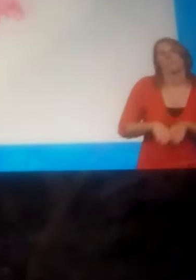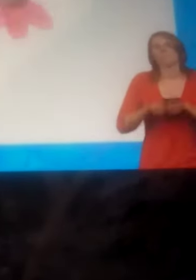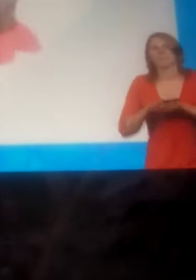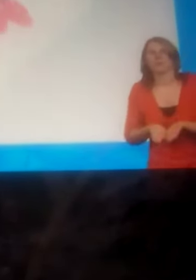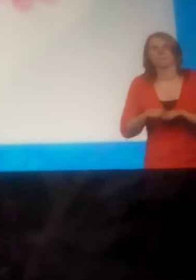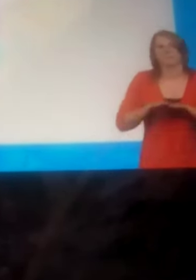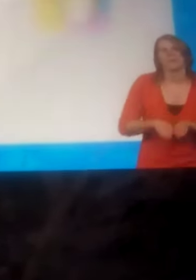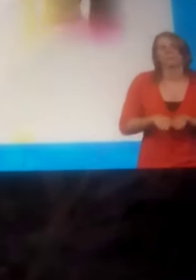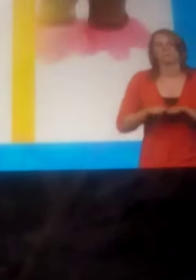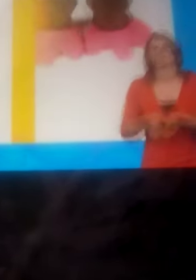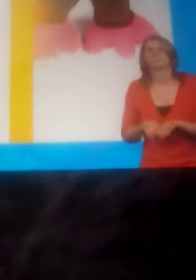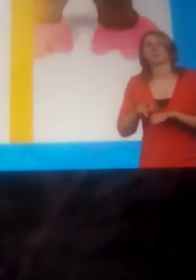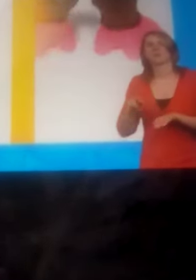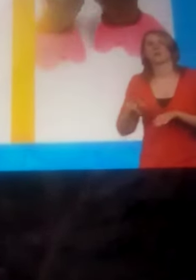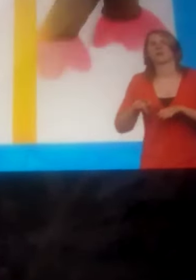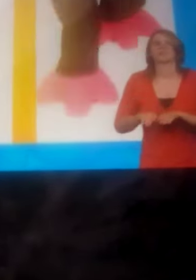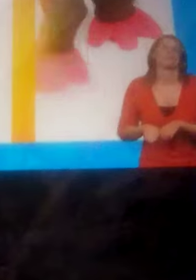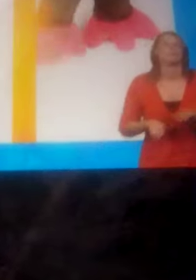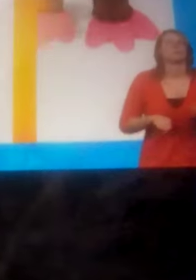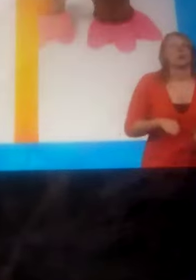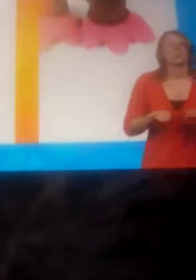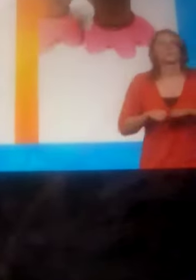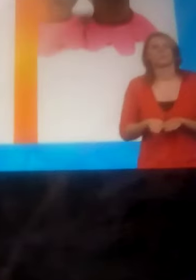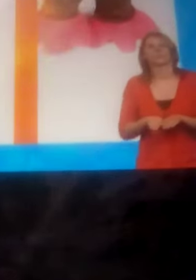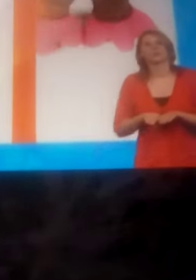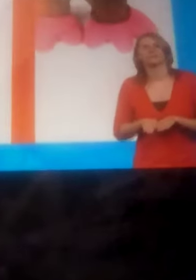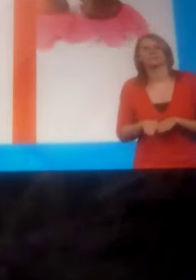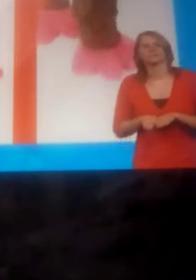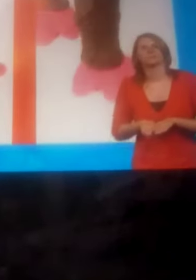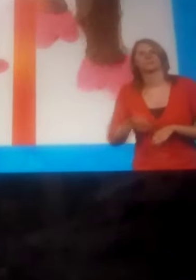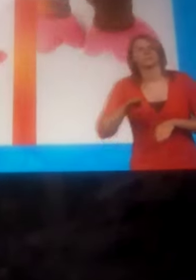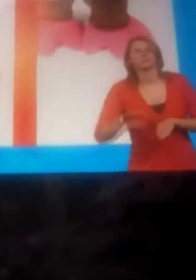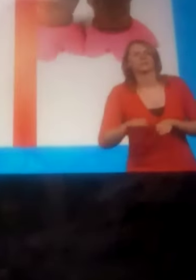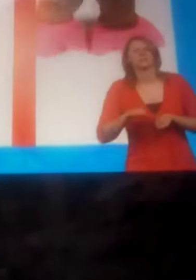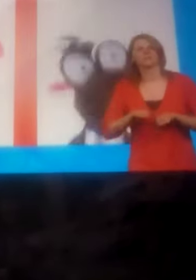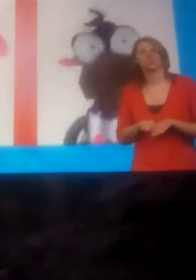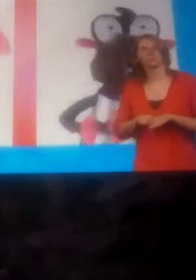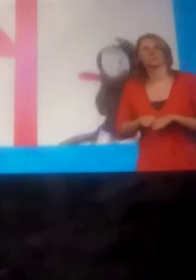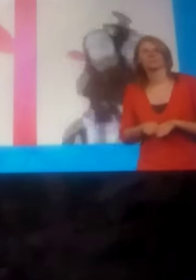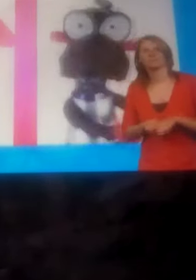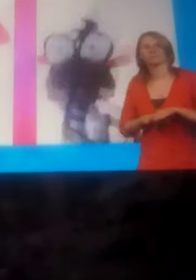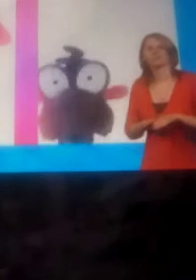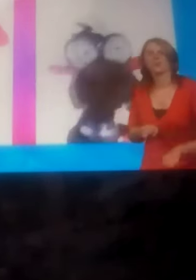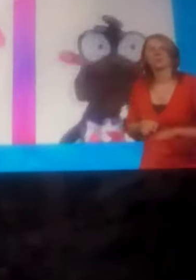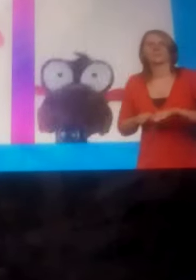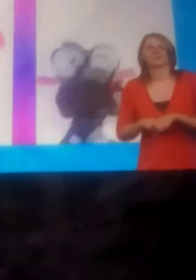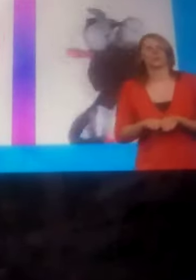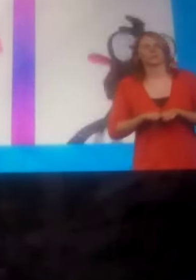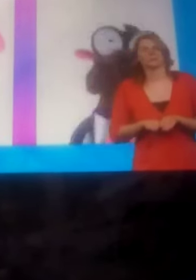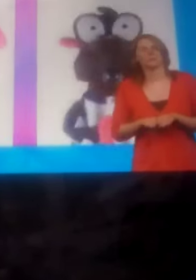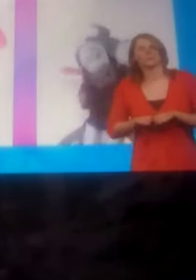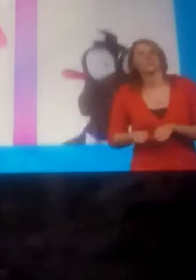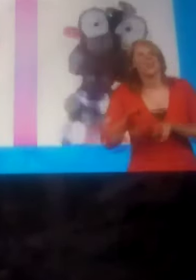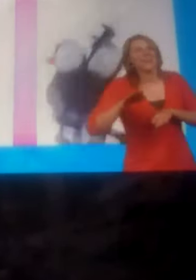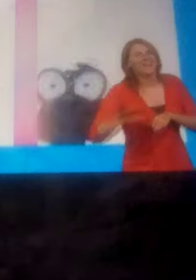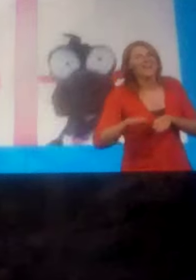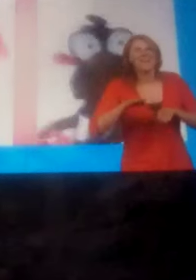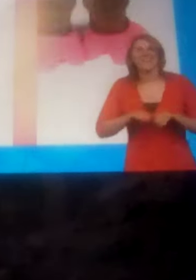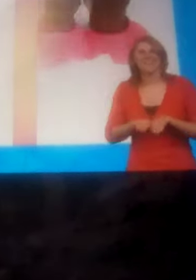it up now. Right foot, let's stomp. Left foot, let's stomp. Right foot again. Left foot